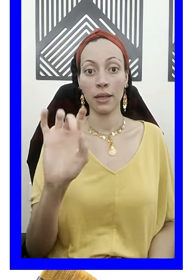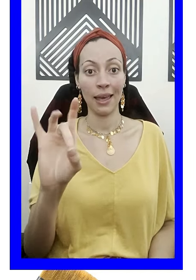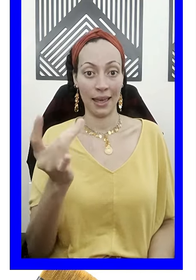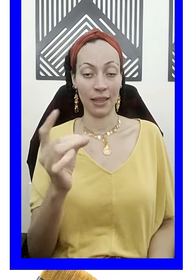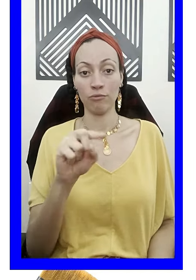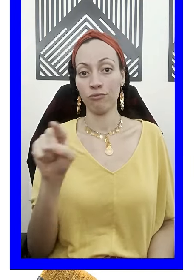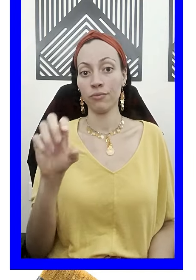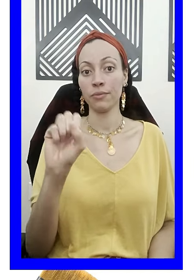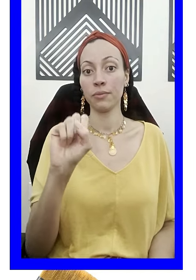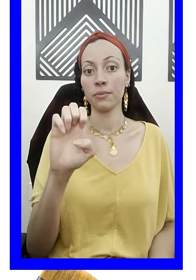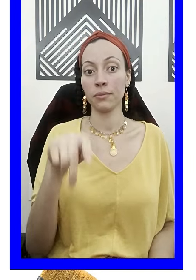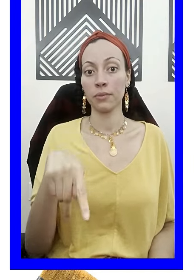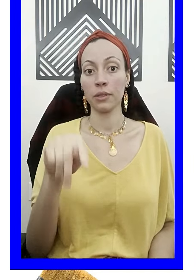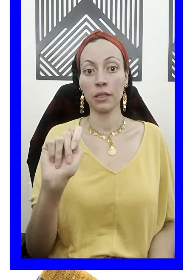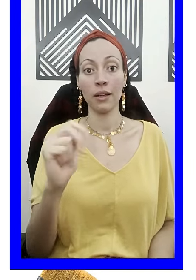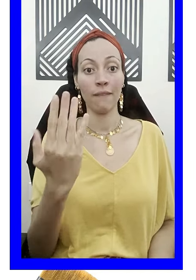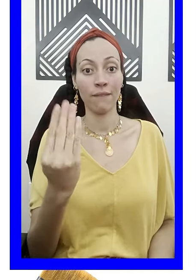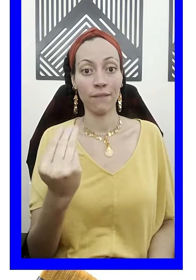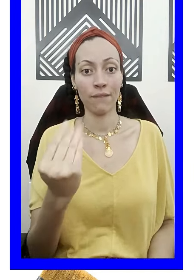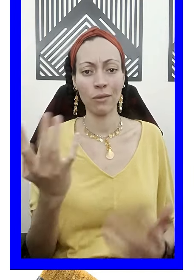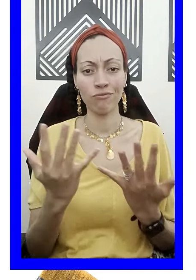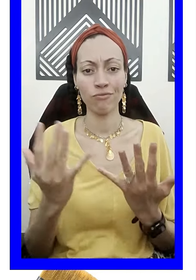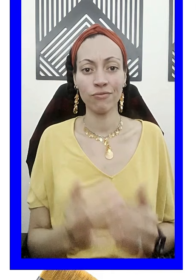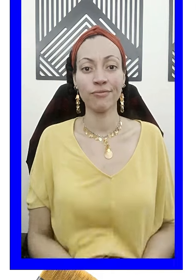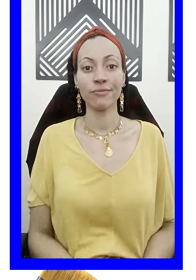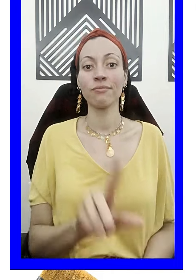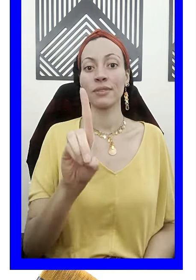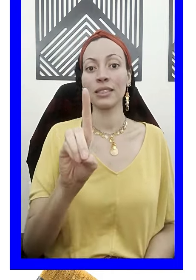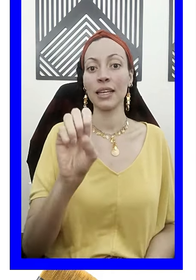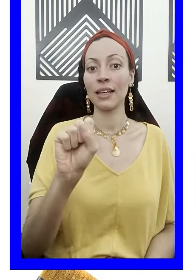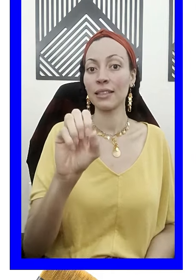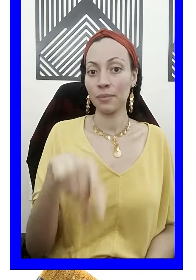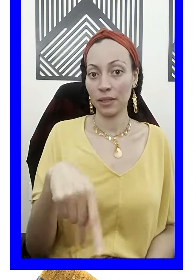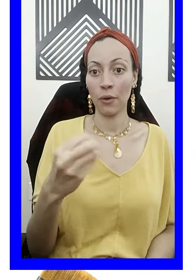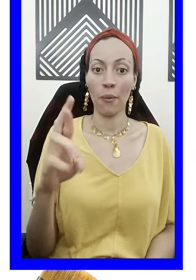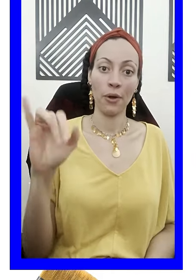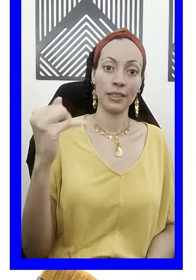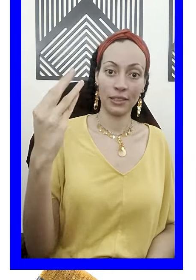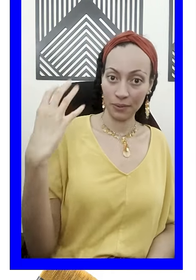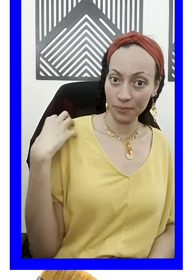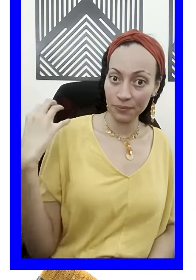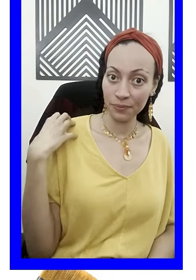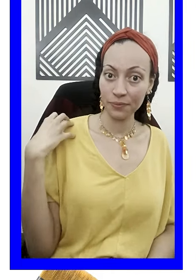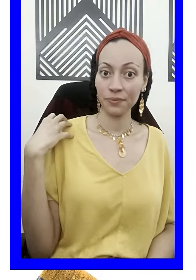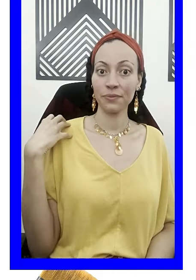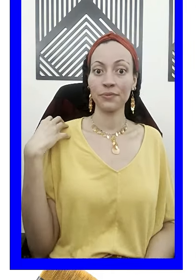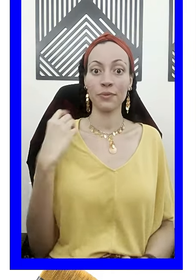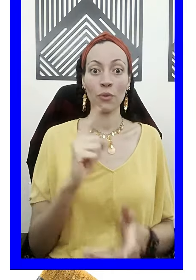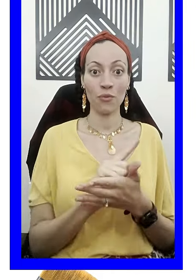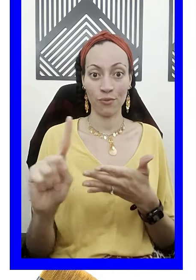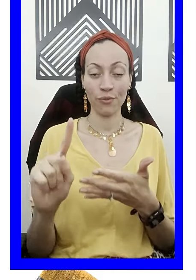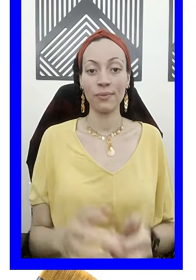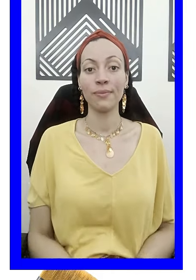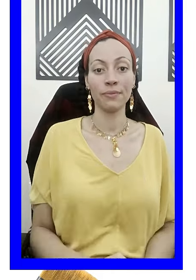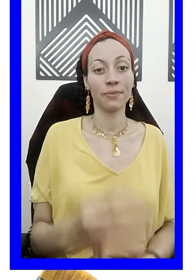September 8th through September 14th is DSP Appreciation Week, so let your job coaches know just how much they mean to you. On